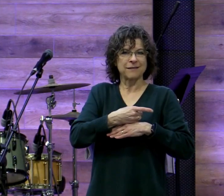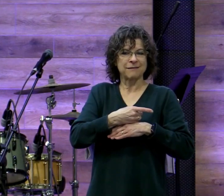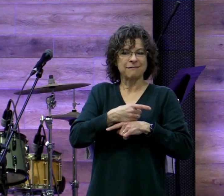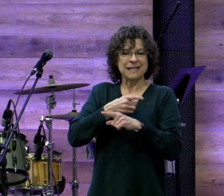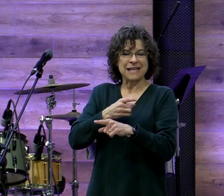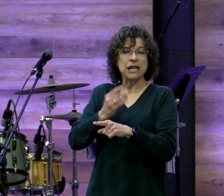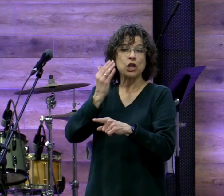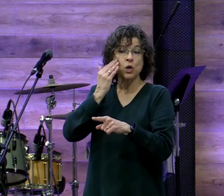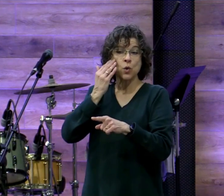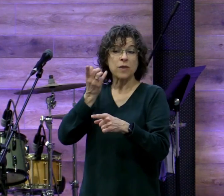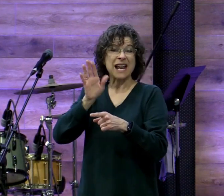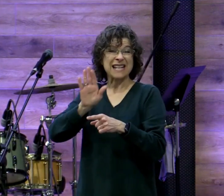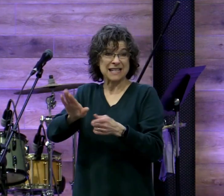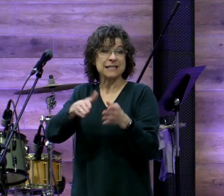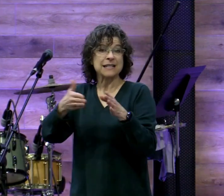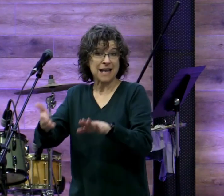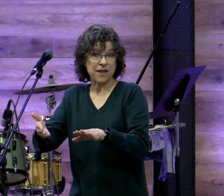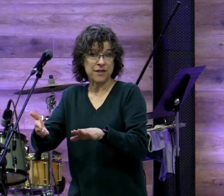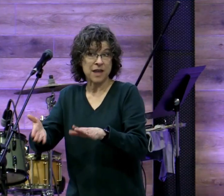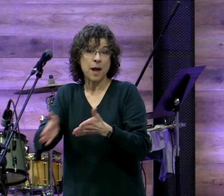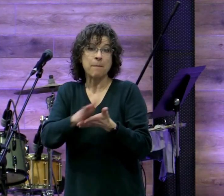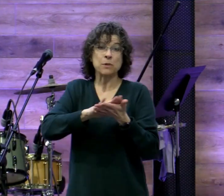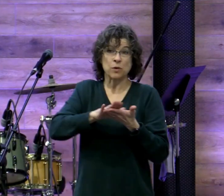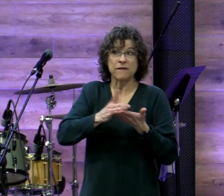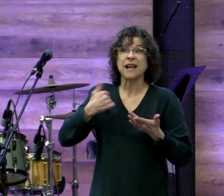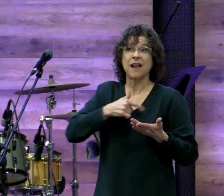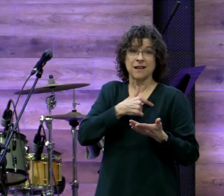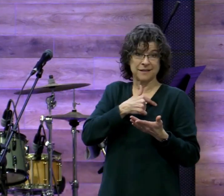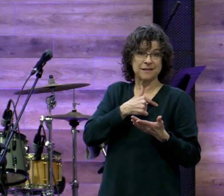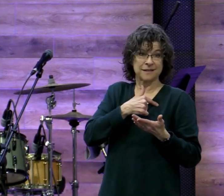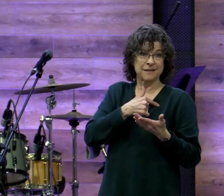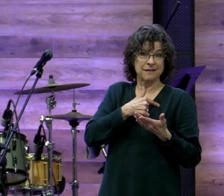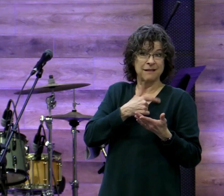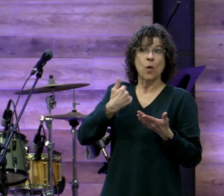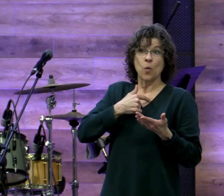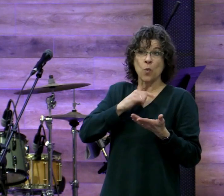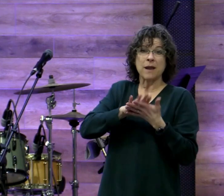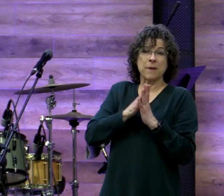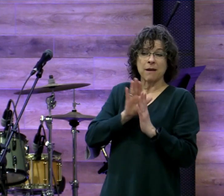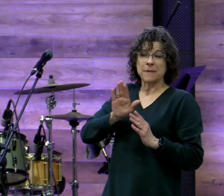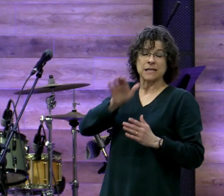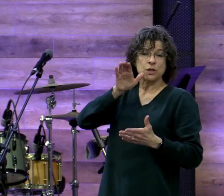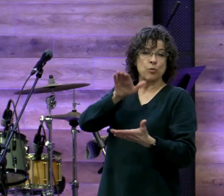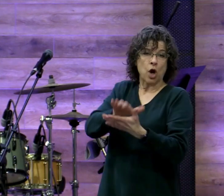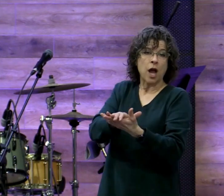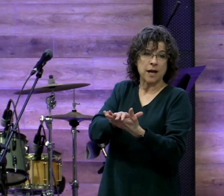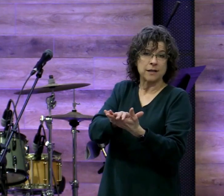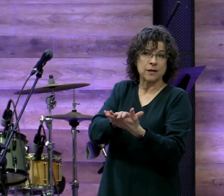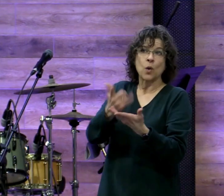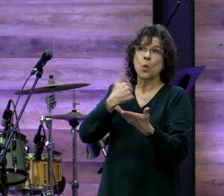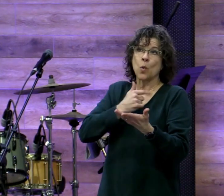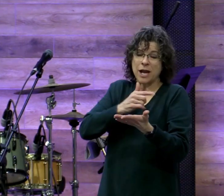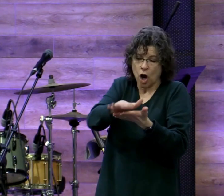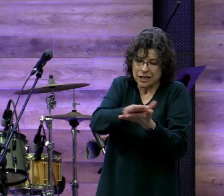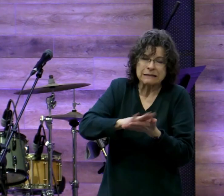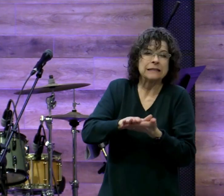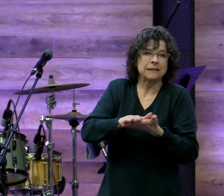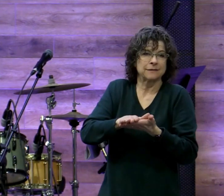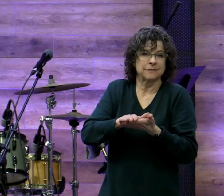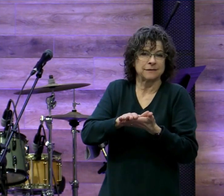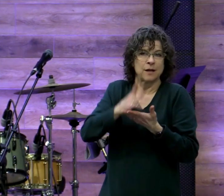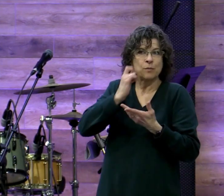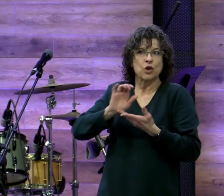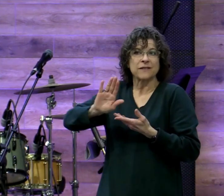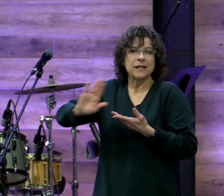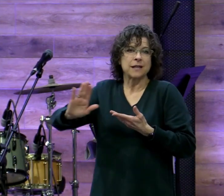You and me, forgiven, purified, washed clean of our sins.